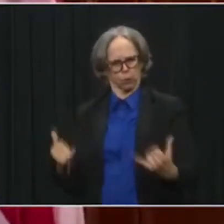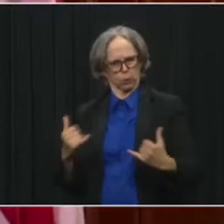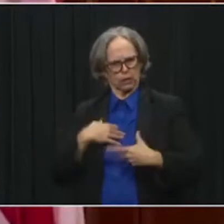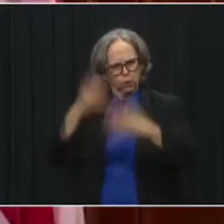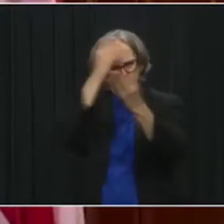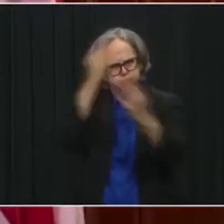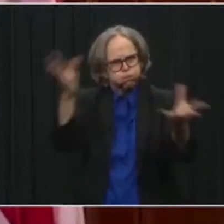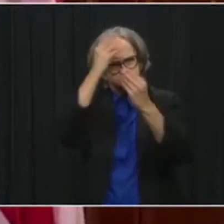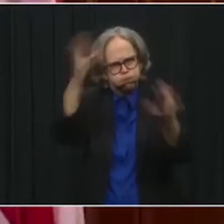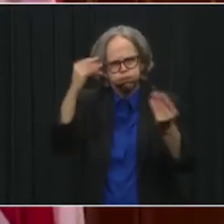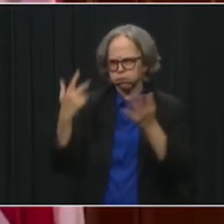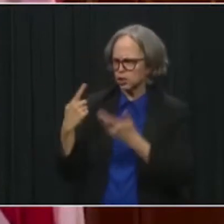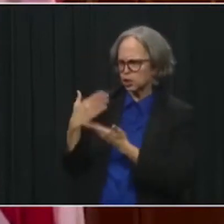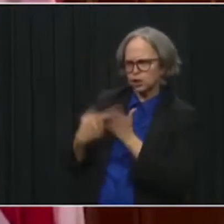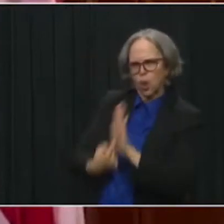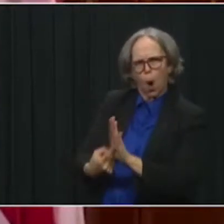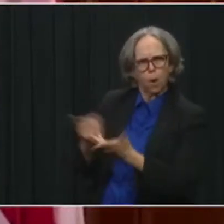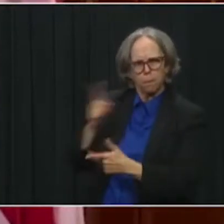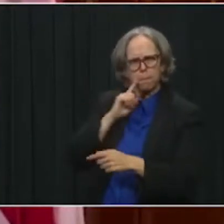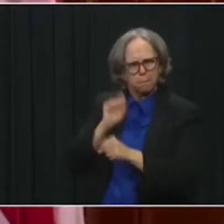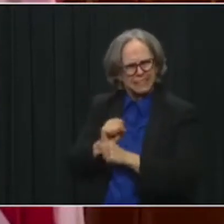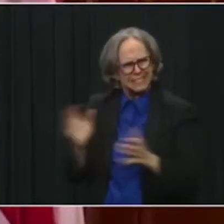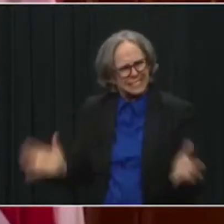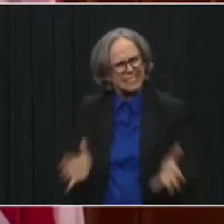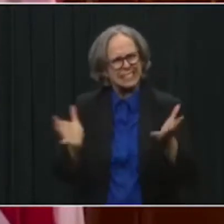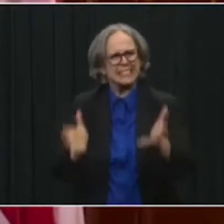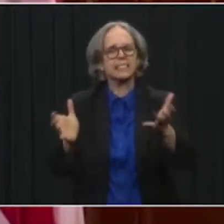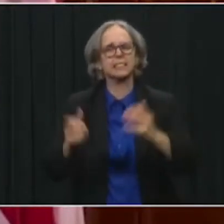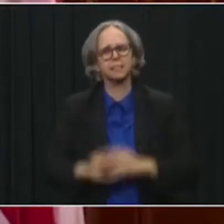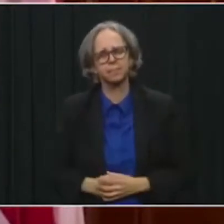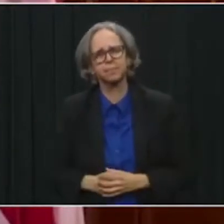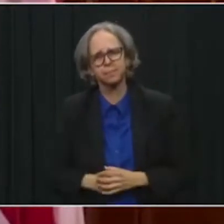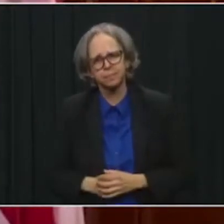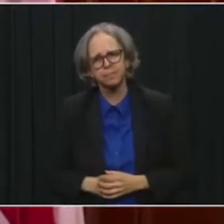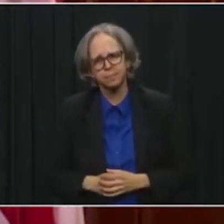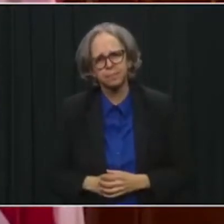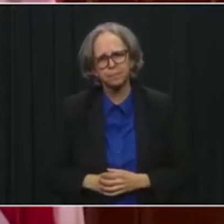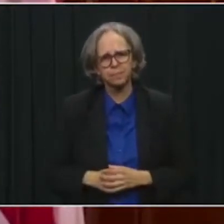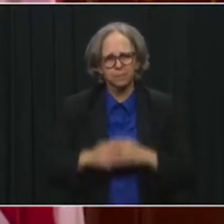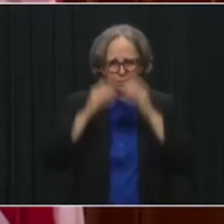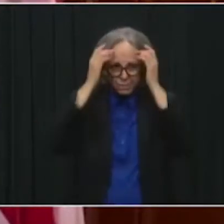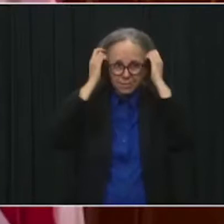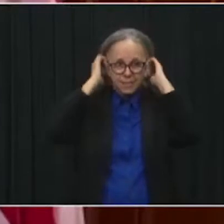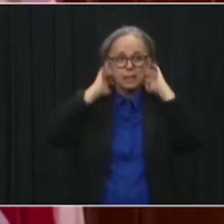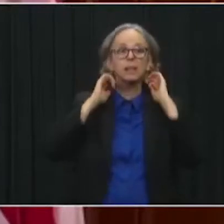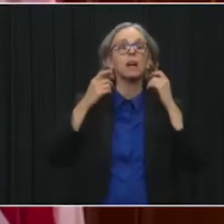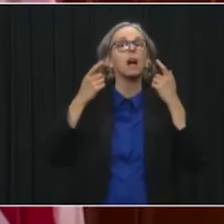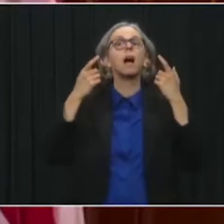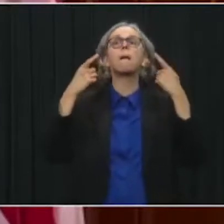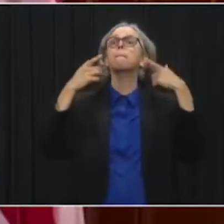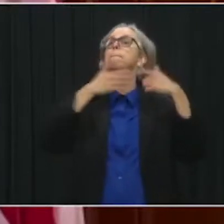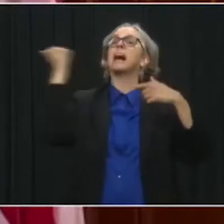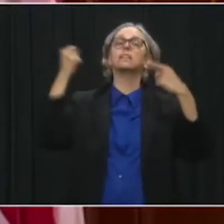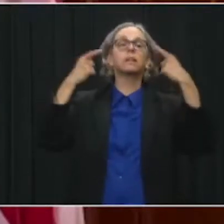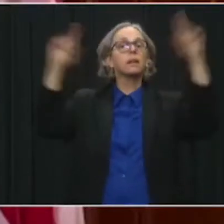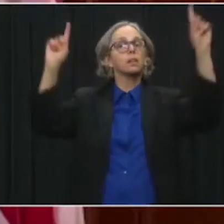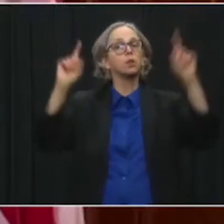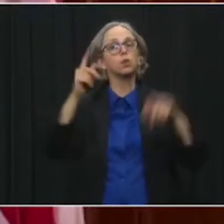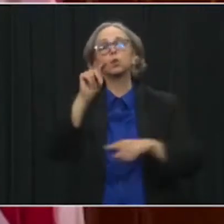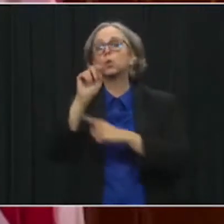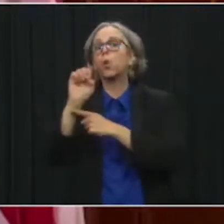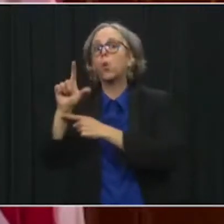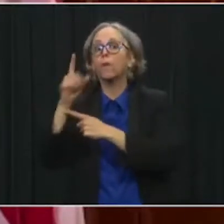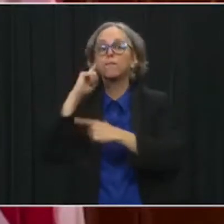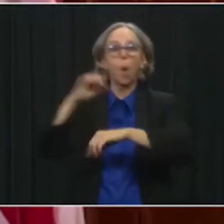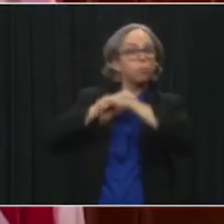remarkable, the most effective tool that we have today is the vaccine. It